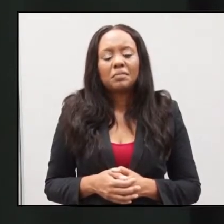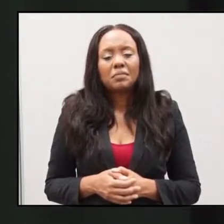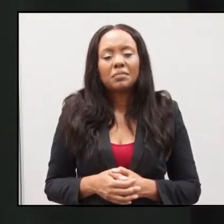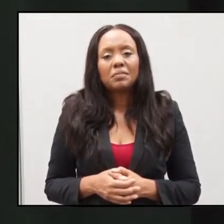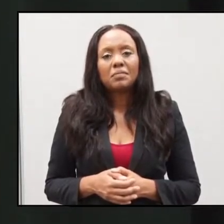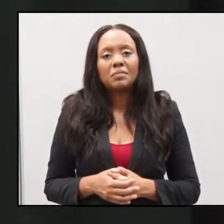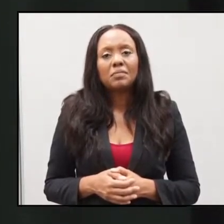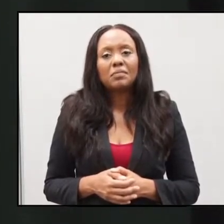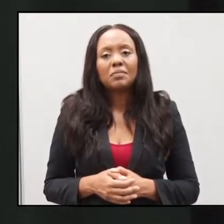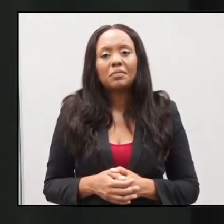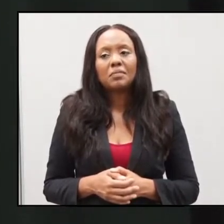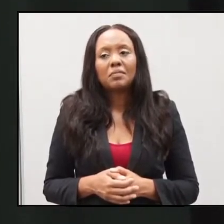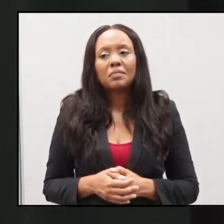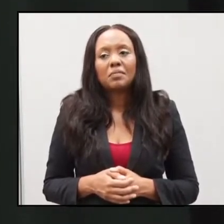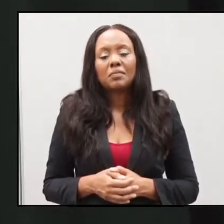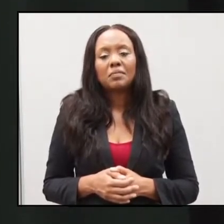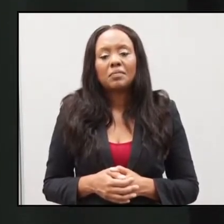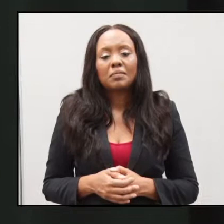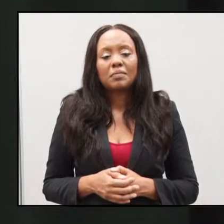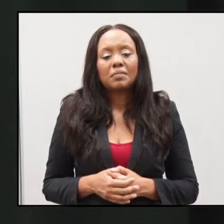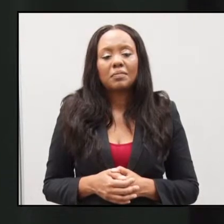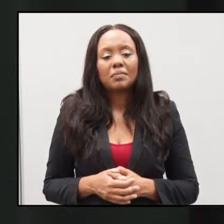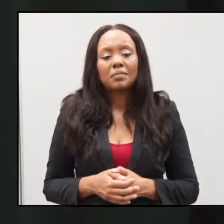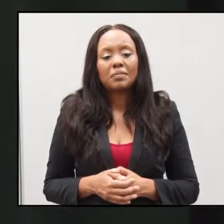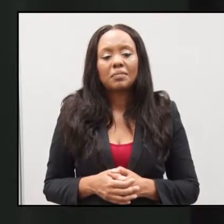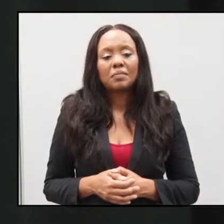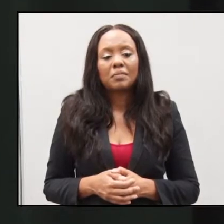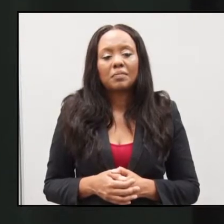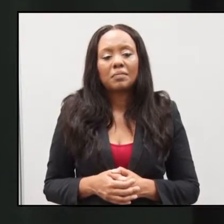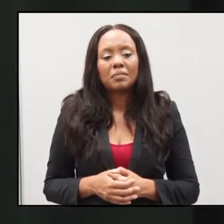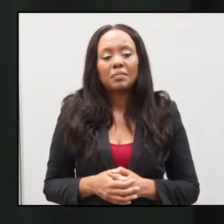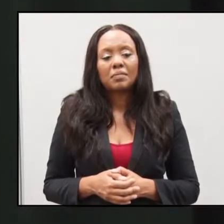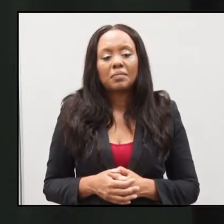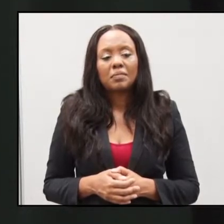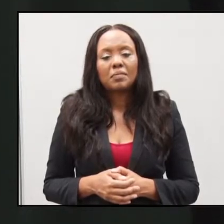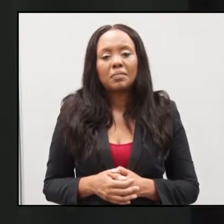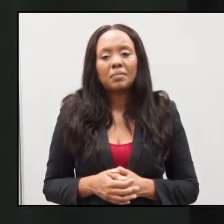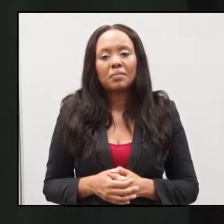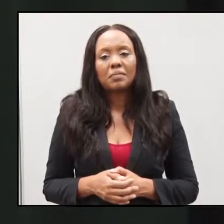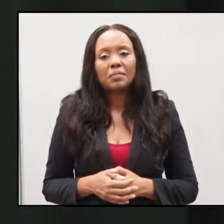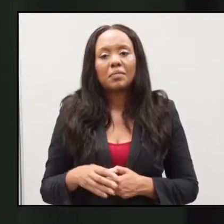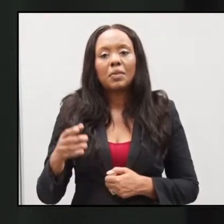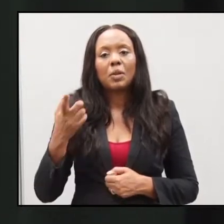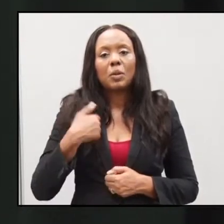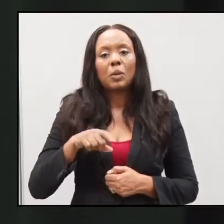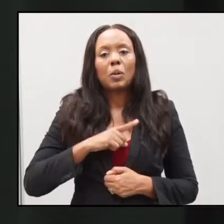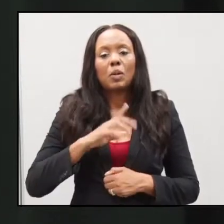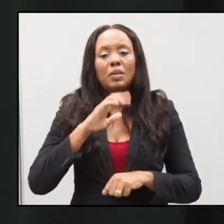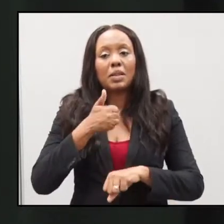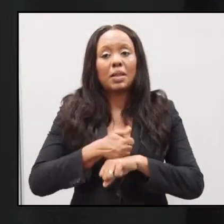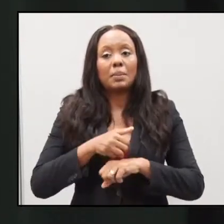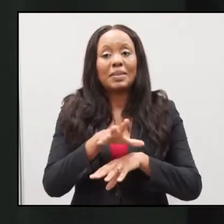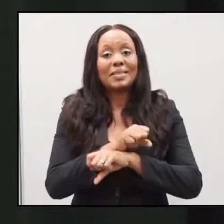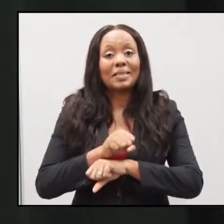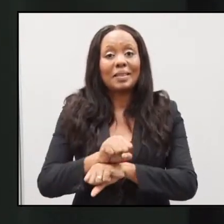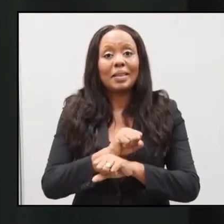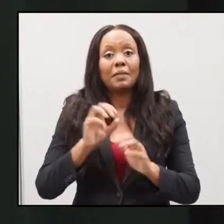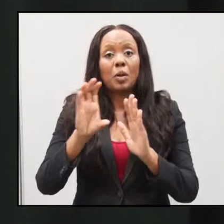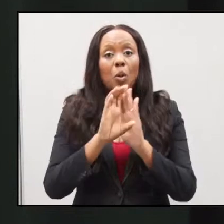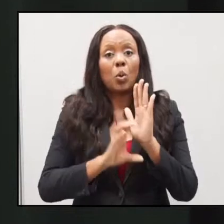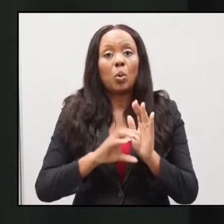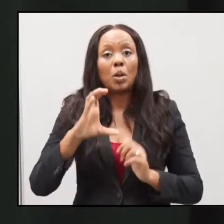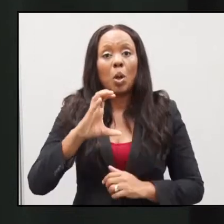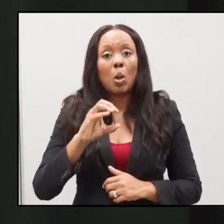of being that place that created the Slave Code of 1661, which came to be the